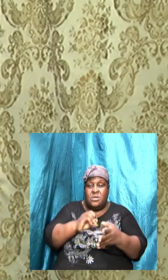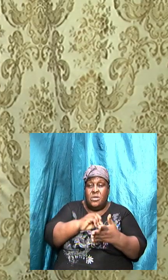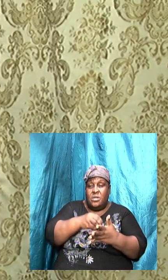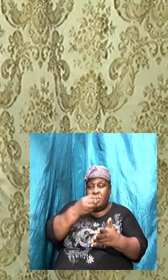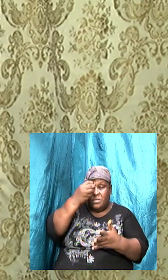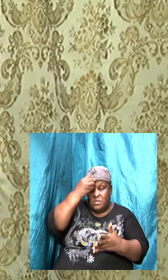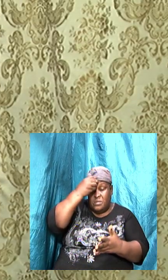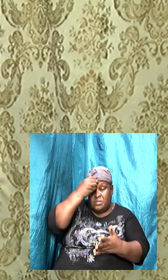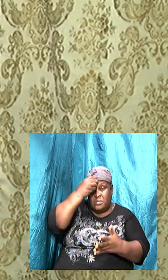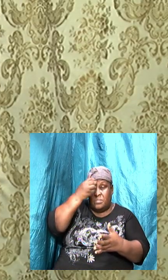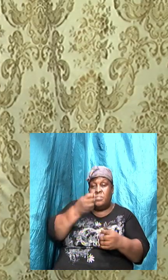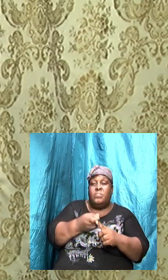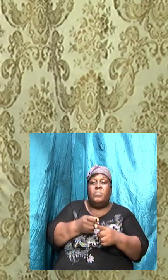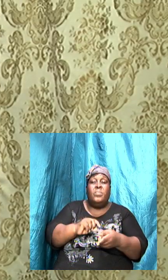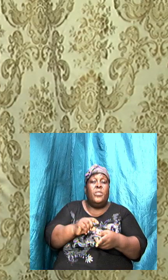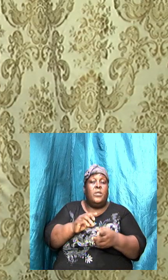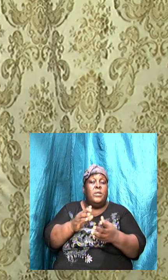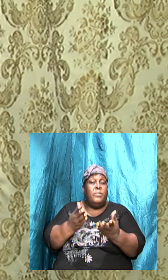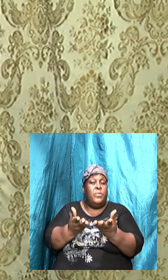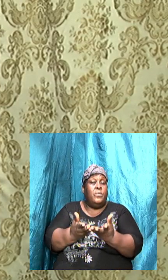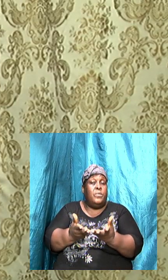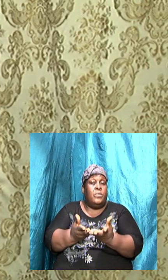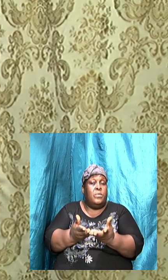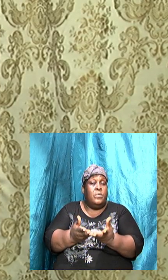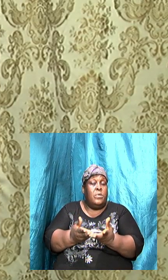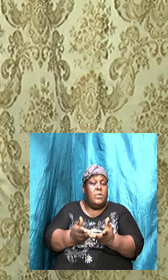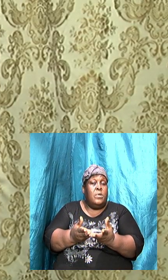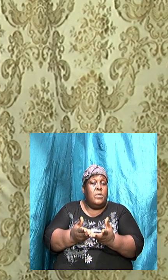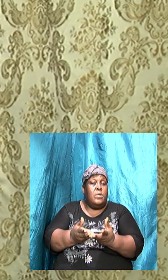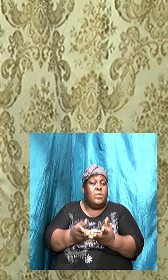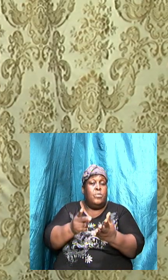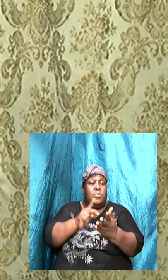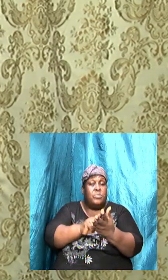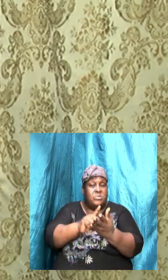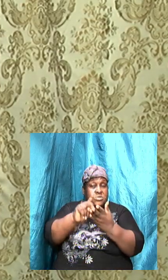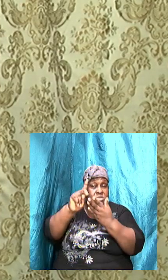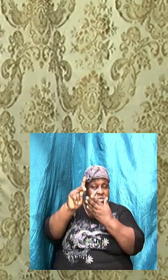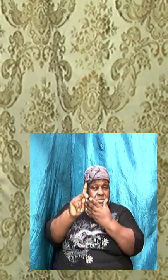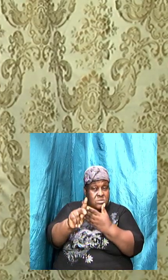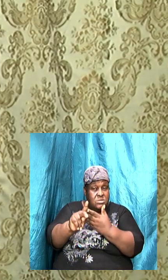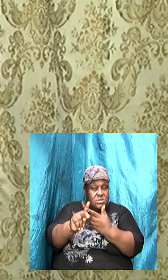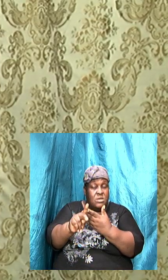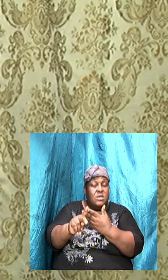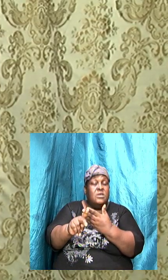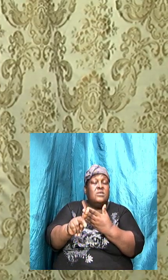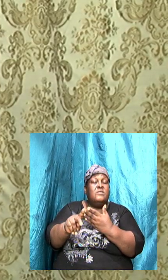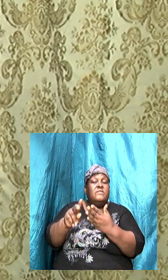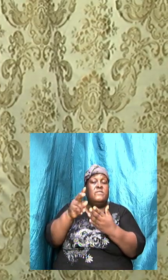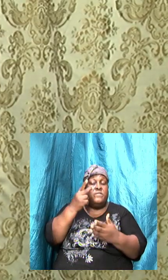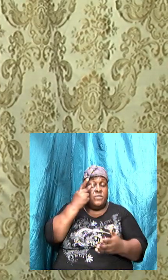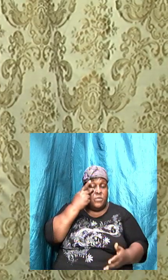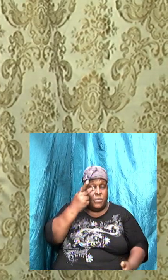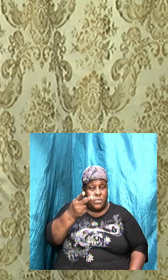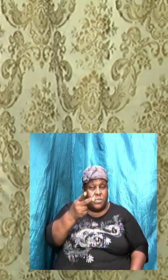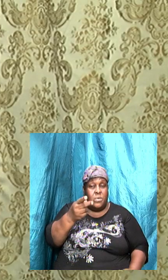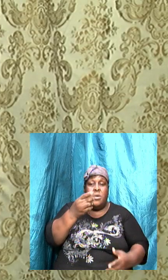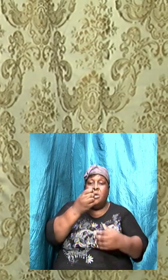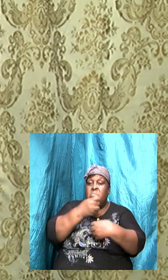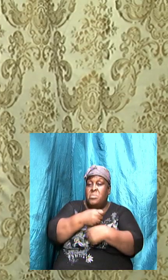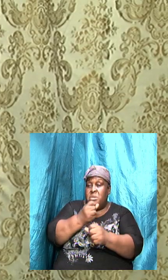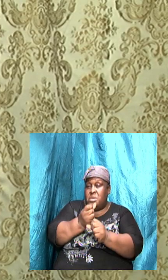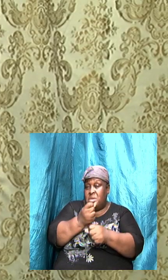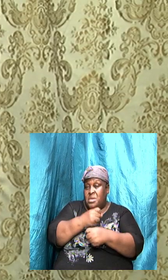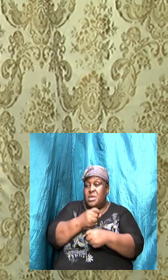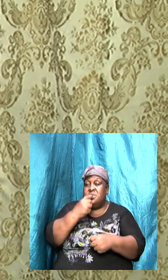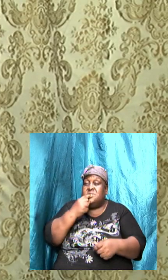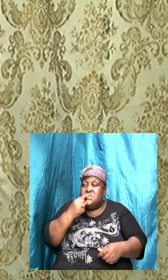learning from them. By representative views, we were making the point that